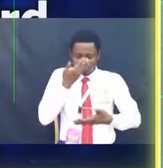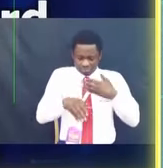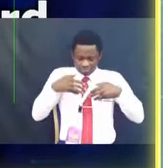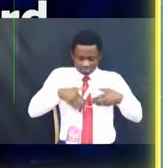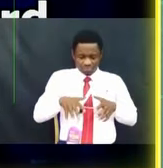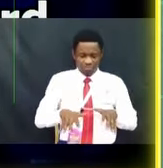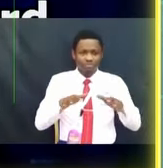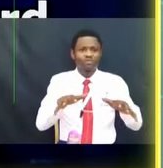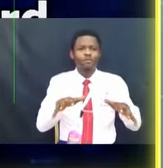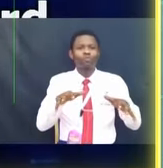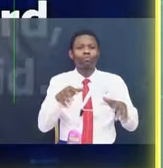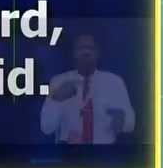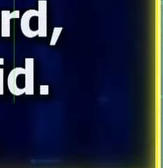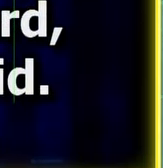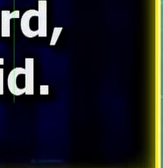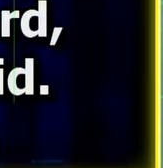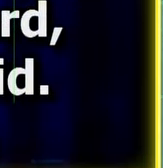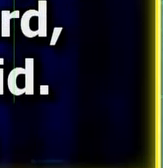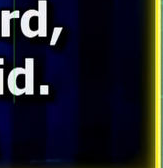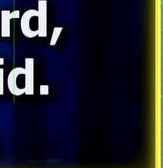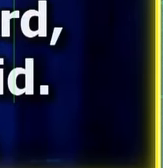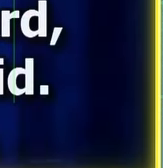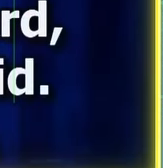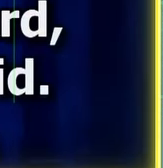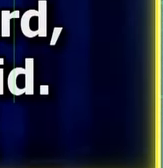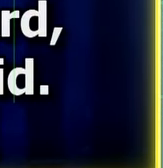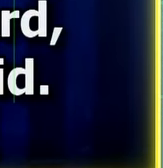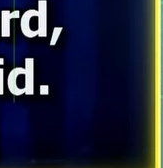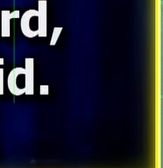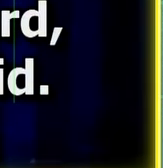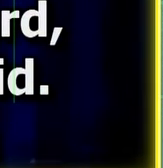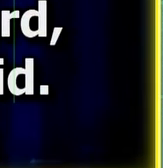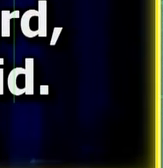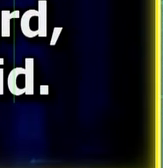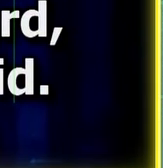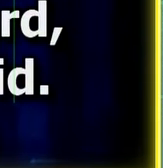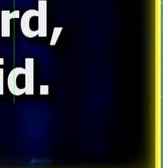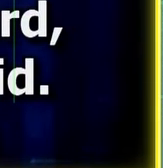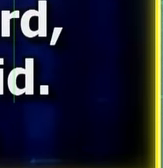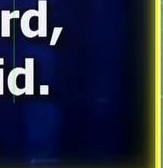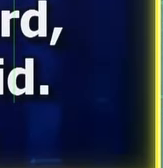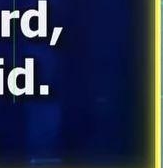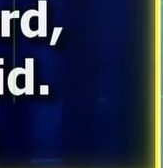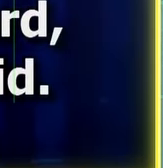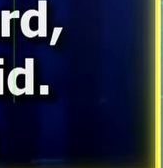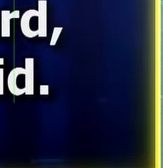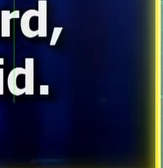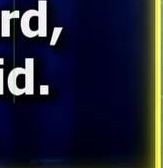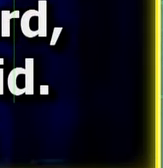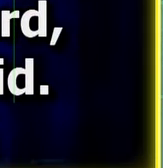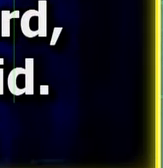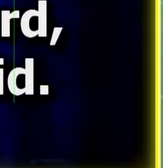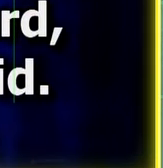weighed 300 shekels and who was armed with a new sword, said he will kill